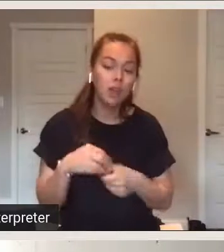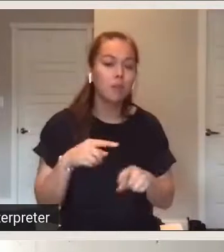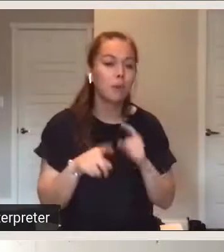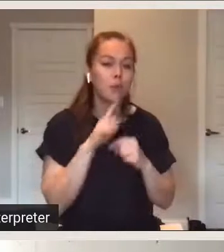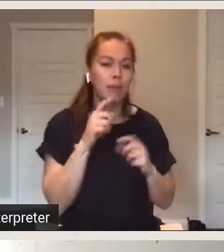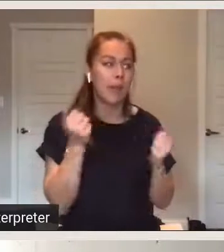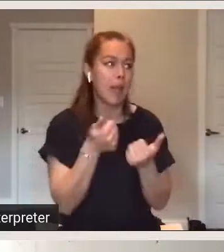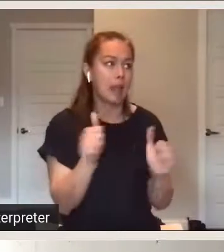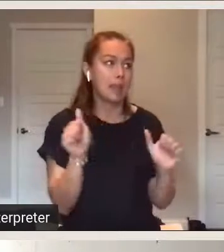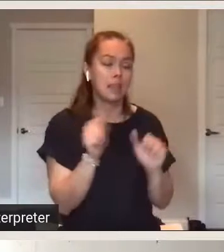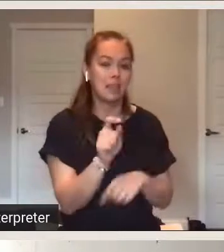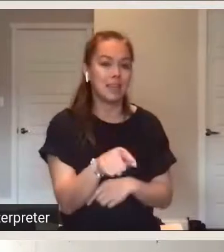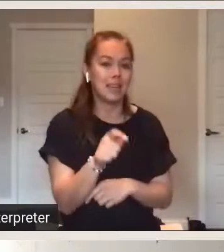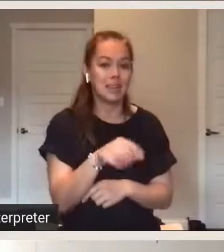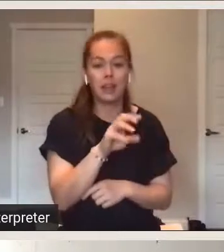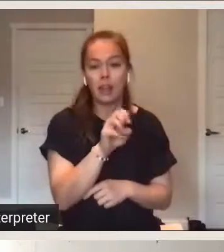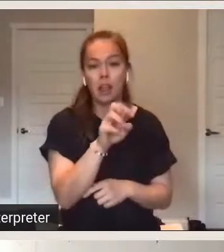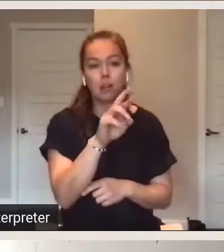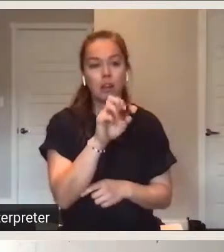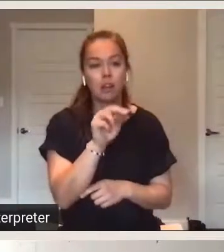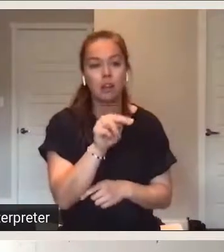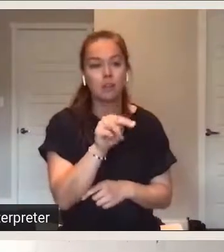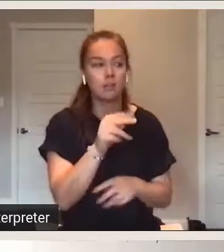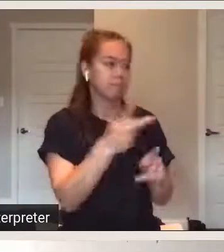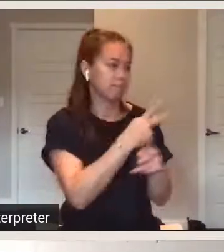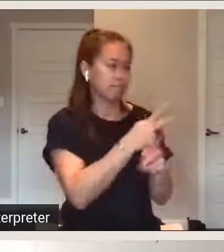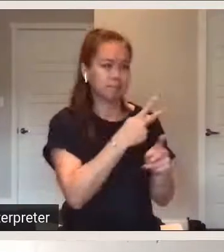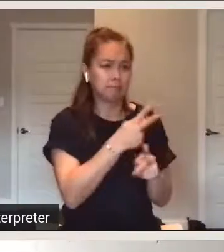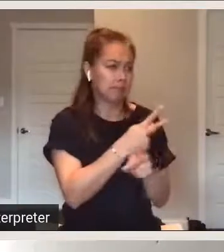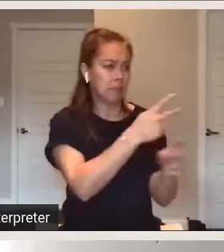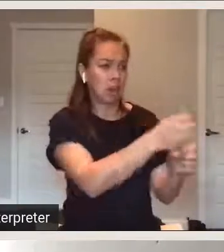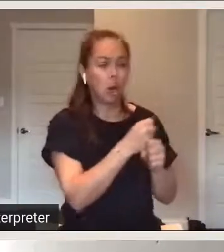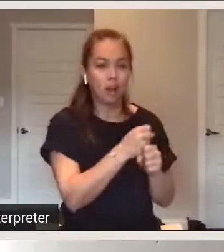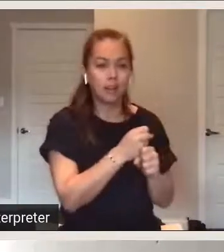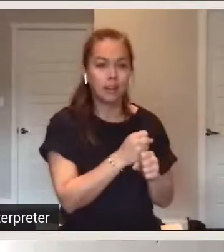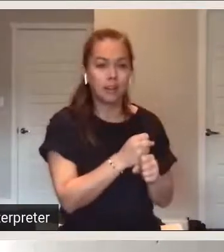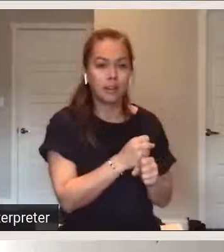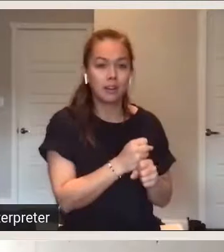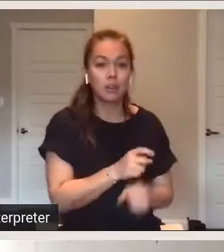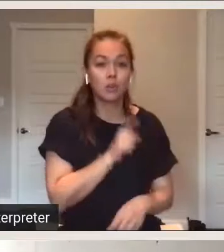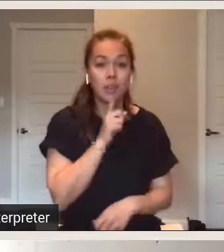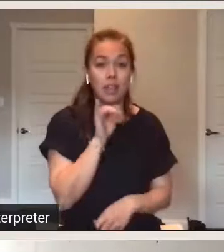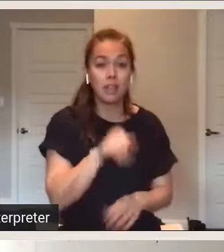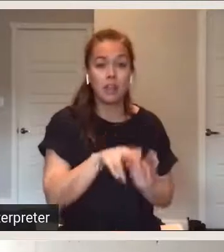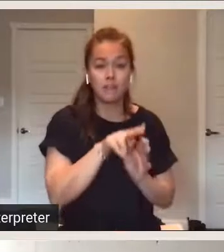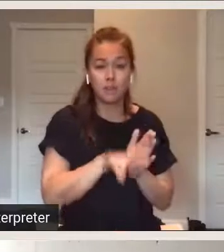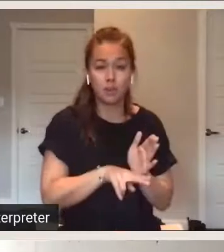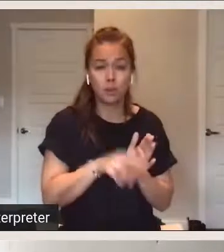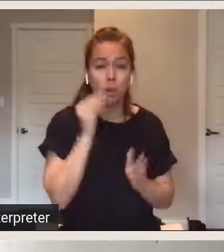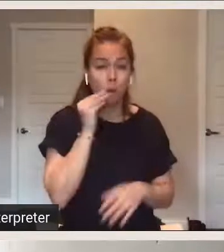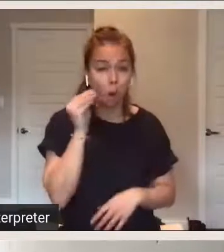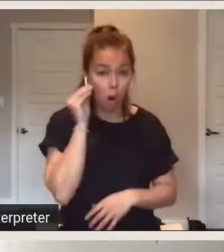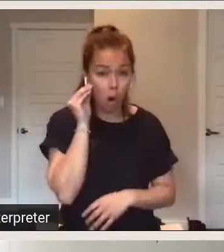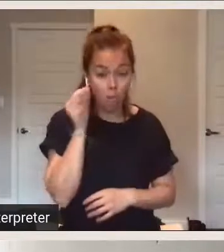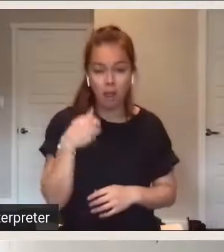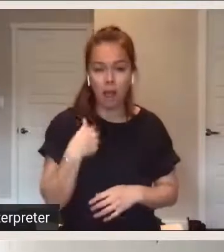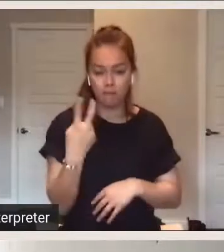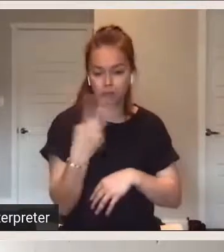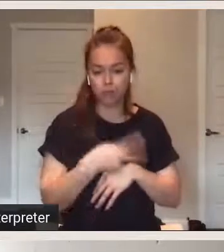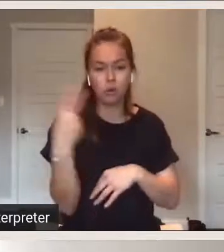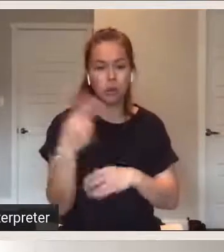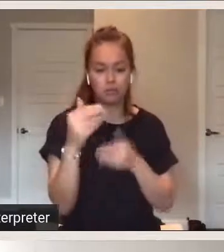Aaron got us, like that funeral home we got for 2 days, like two uninterrupted days. And